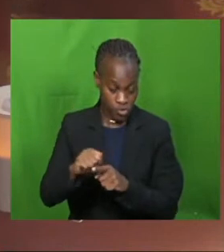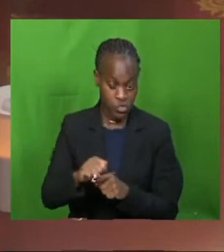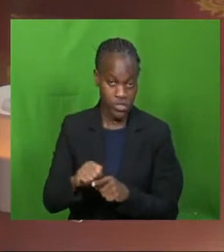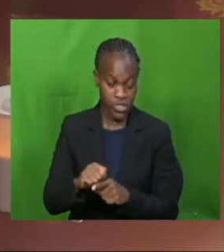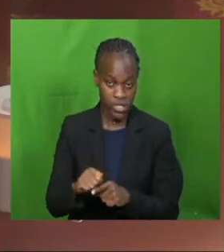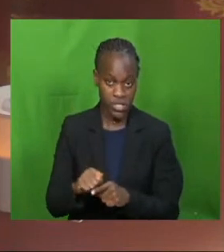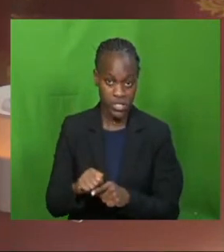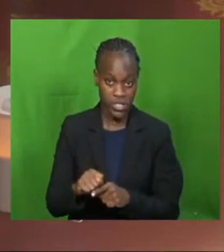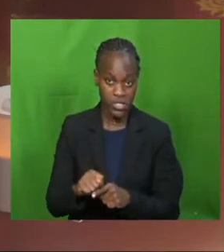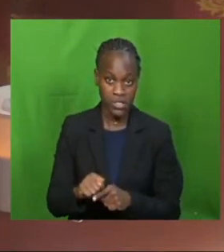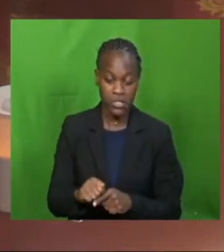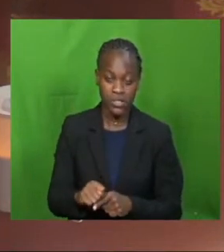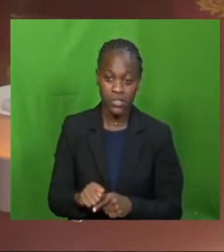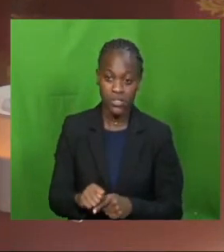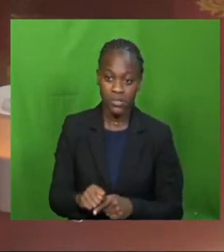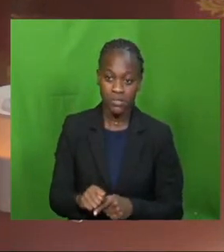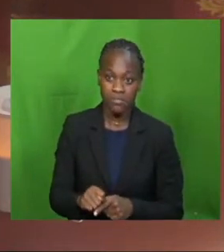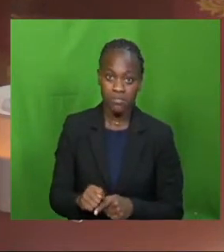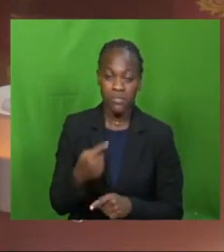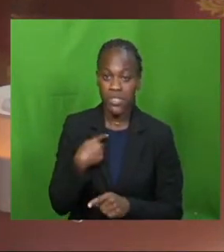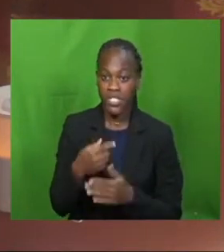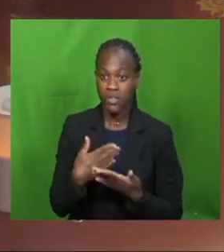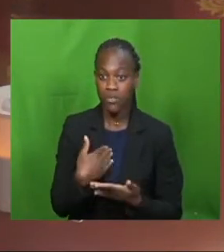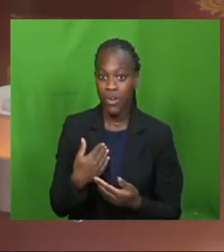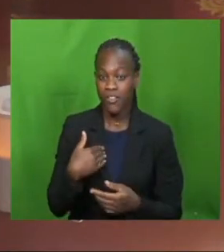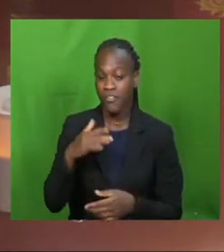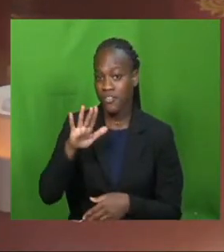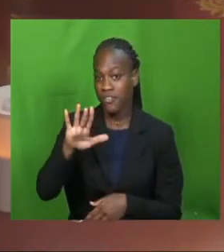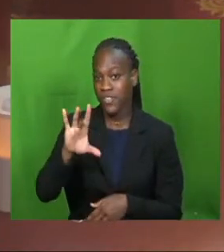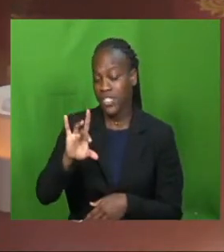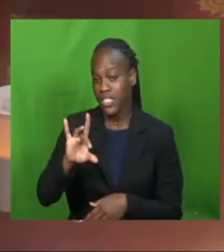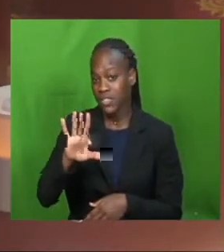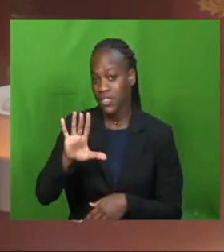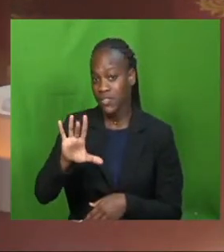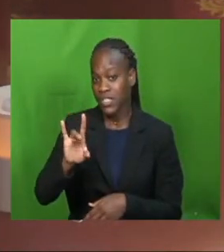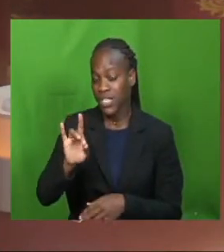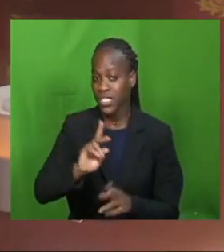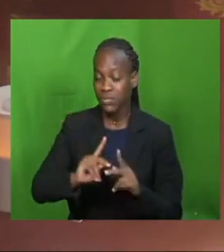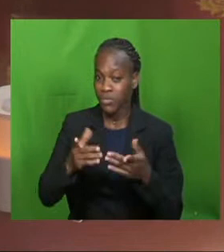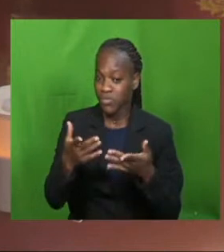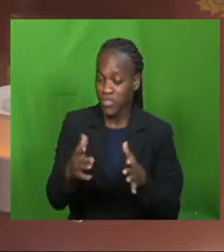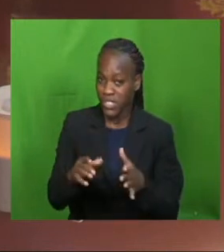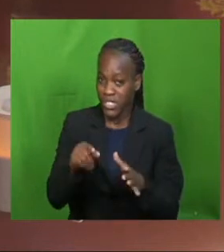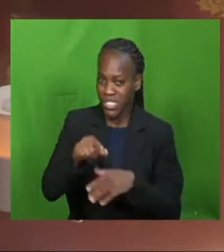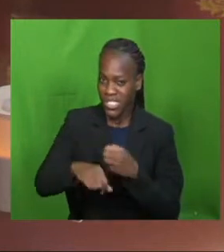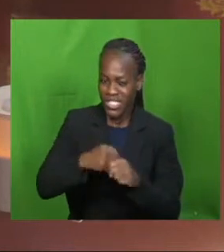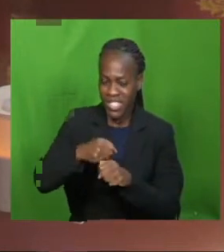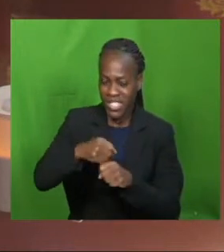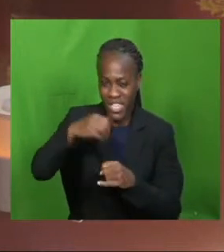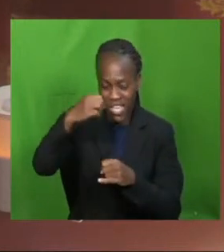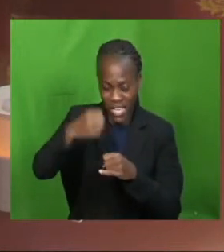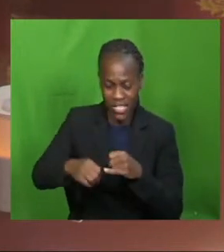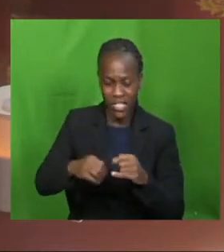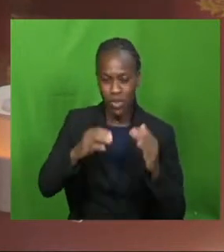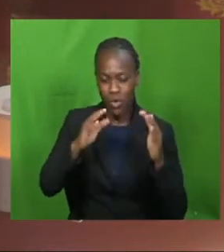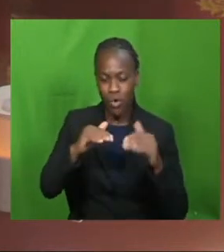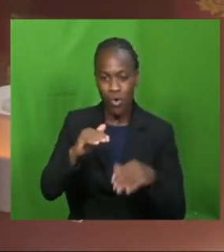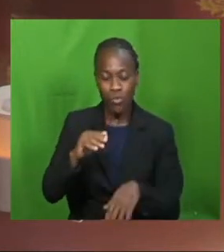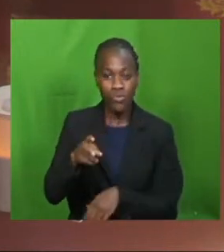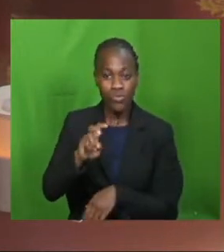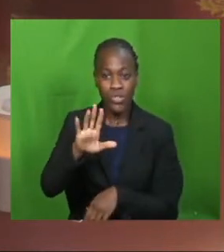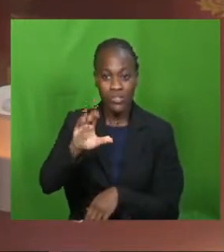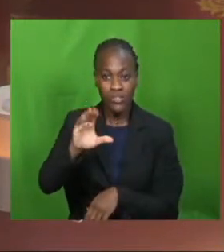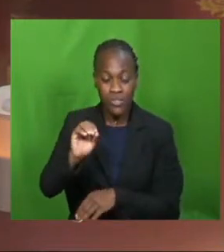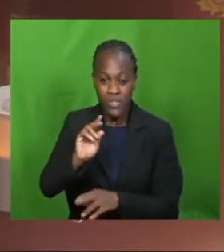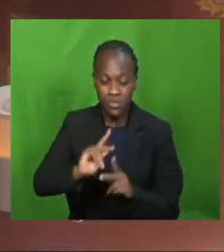Capacity Enhancement Program. As I mentioned, already 58 persons have gone through it. By the end of this year, we expect that 250 practicing journalists would